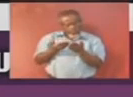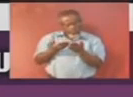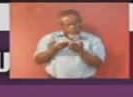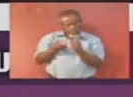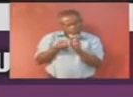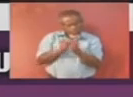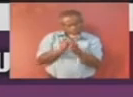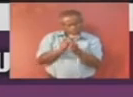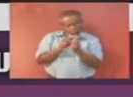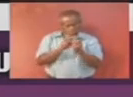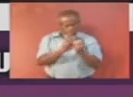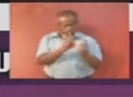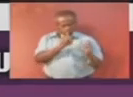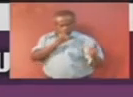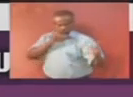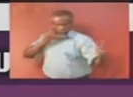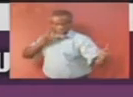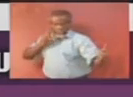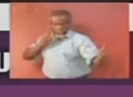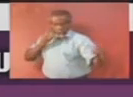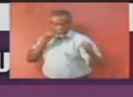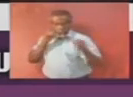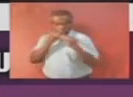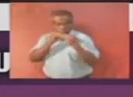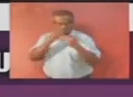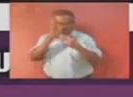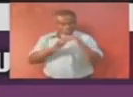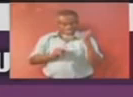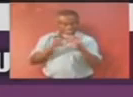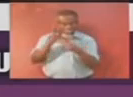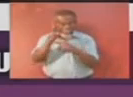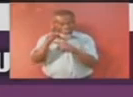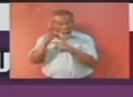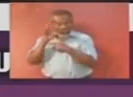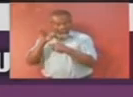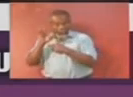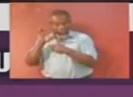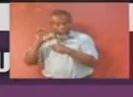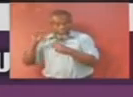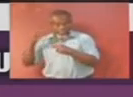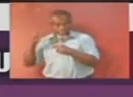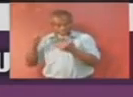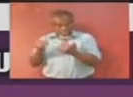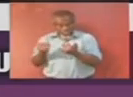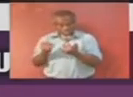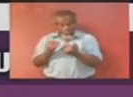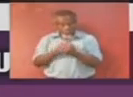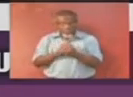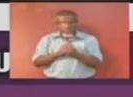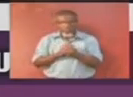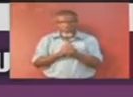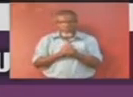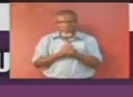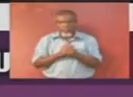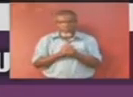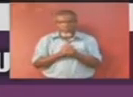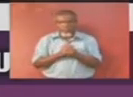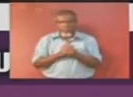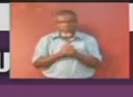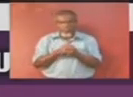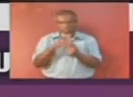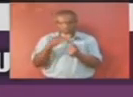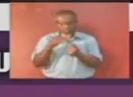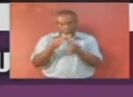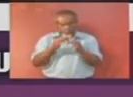the PPE currently provided for healthcare professionals adequate? And also, as a follow-up to my